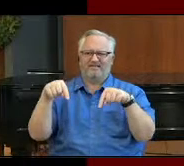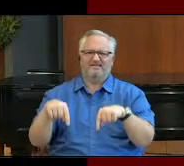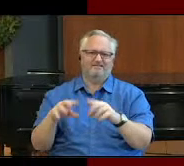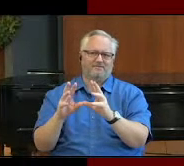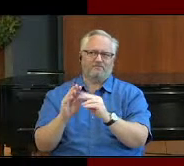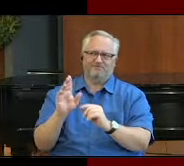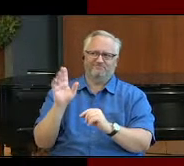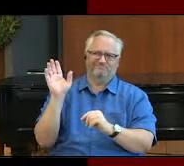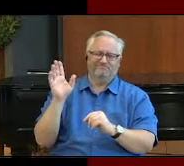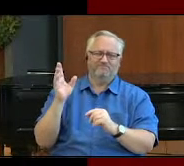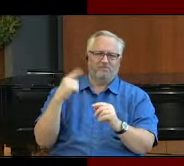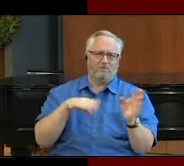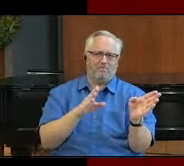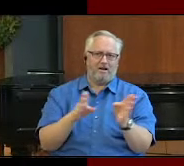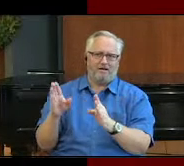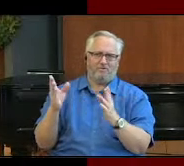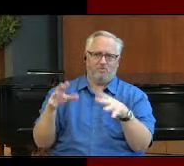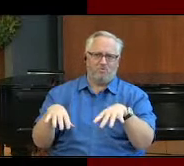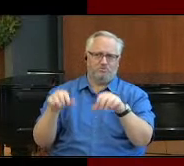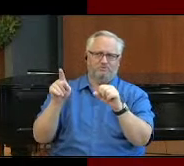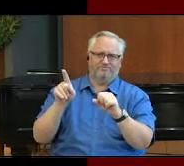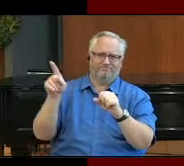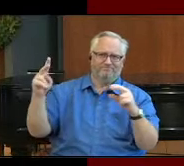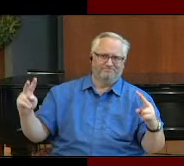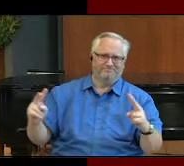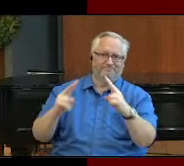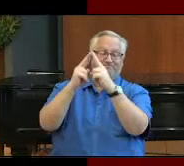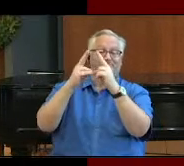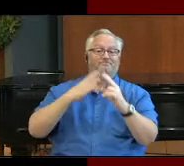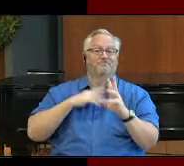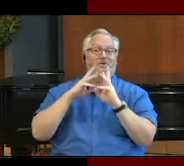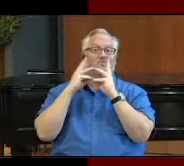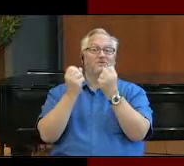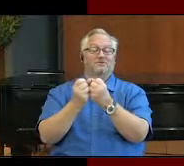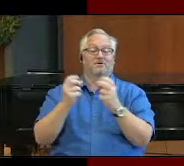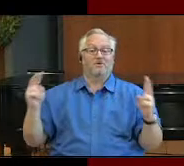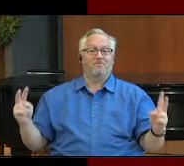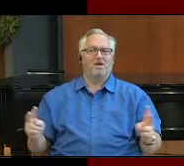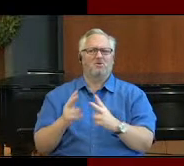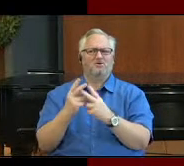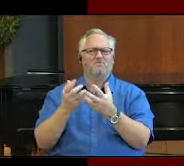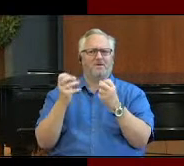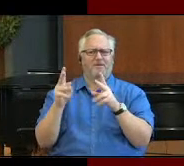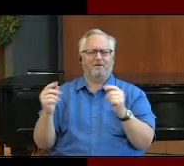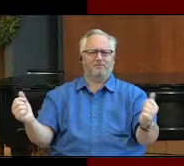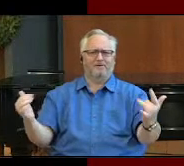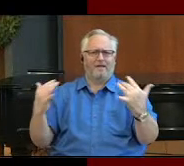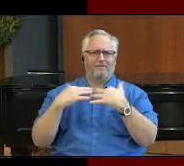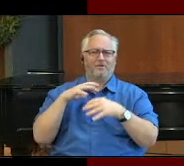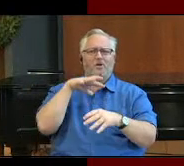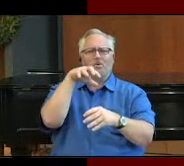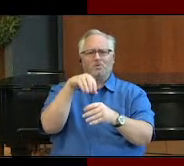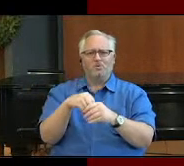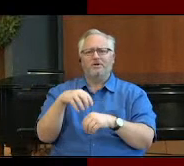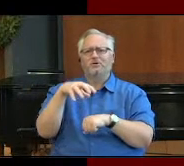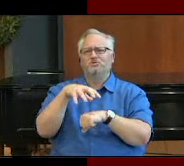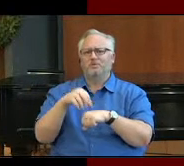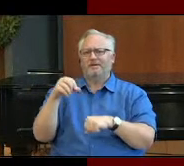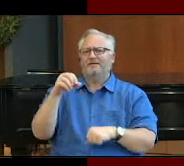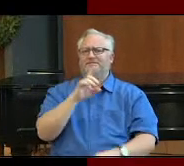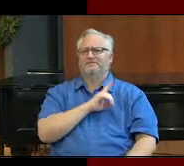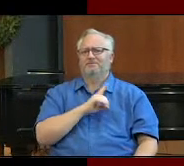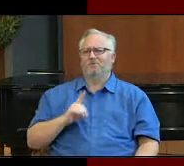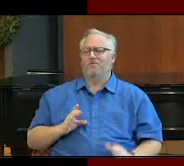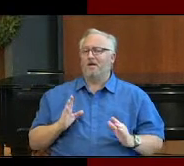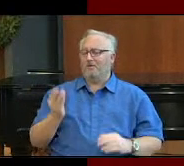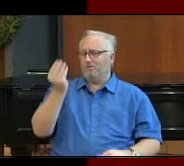one that we were planning in Paris. My workshop in Paris was well attended, including by a Swedish diplomat who